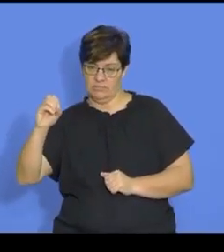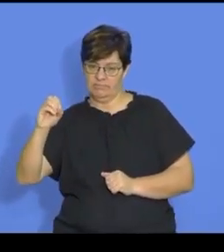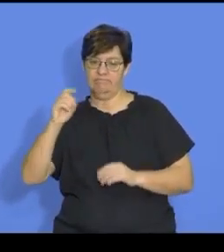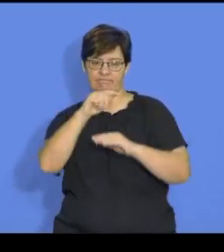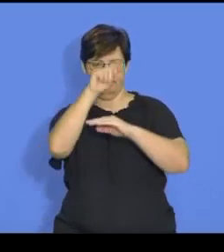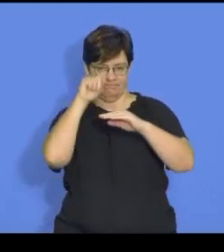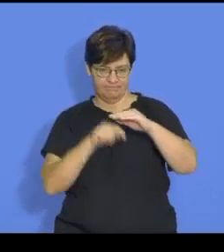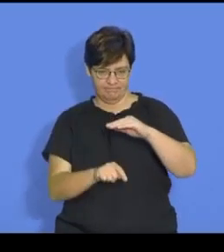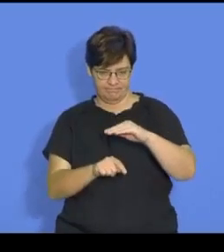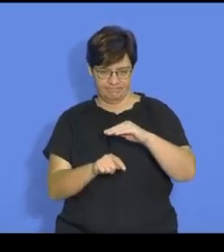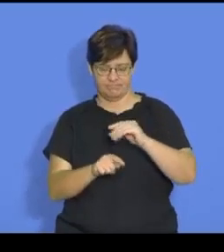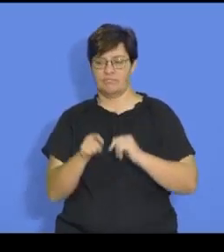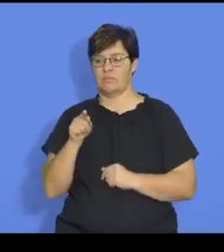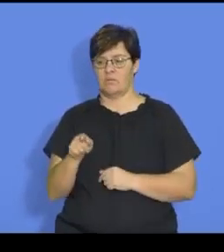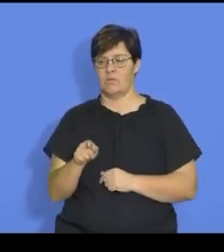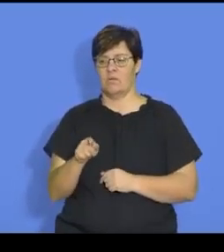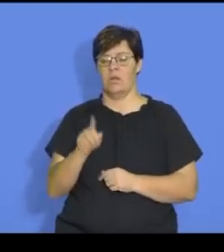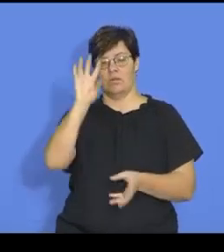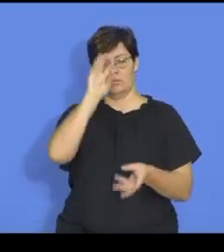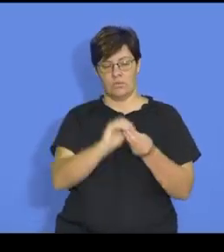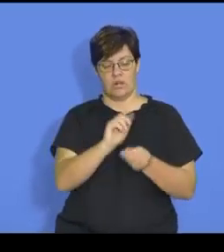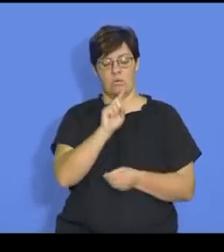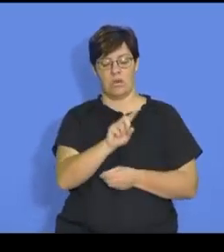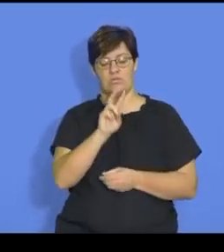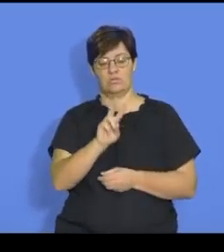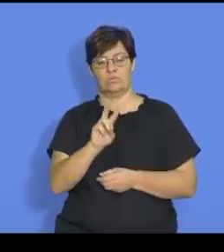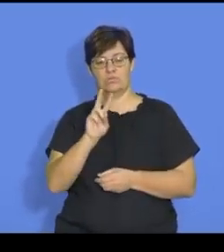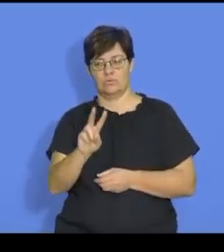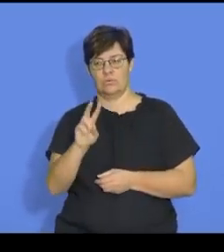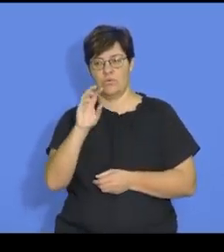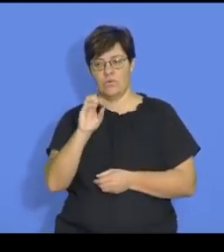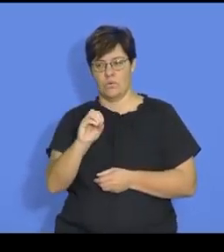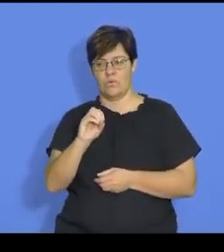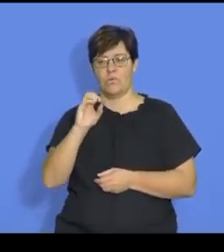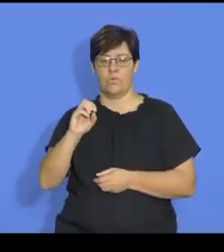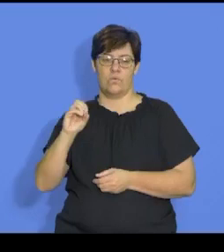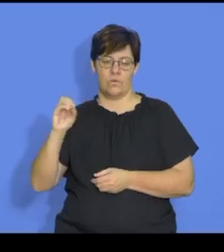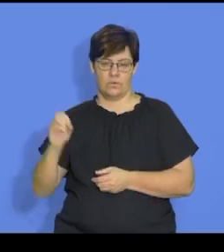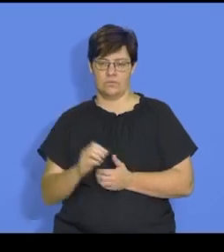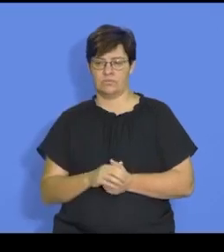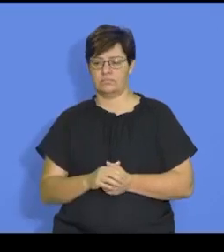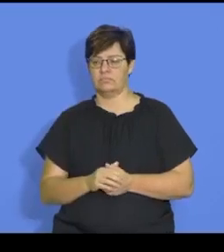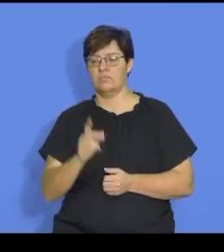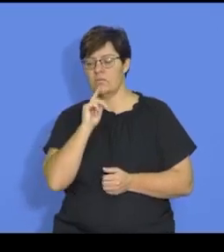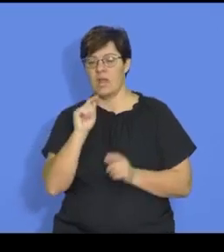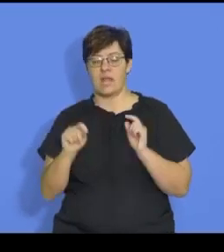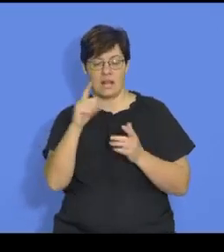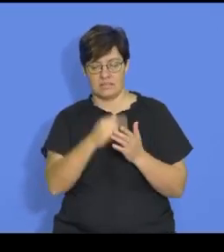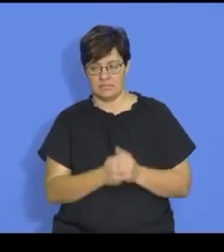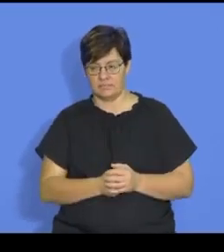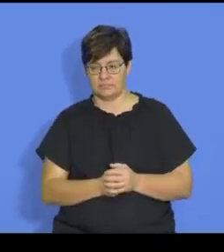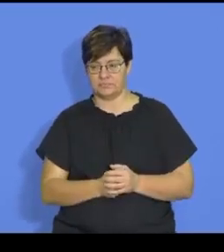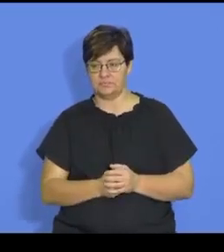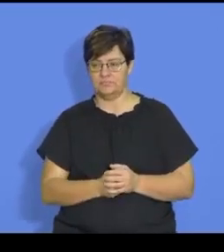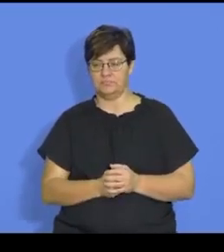1,020,000 and we are dividing this by the total capital contributed. So let's grab our calculator and let's